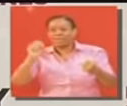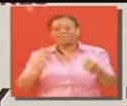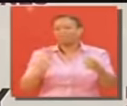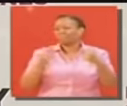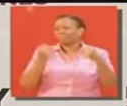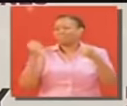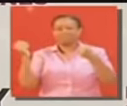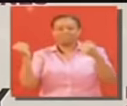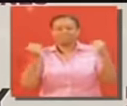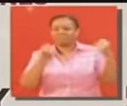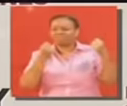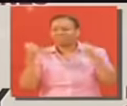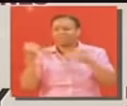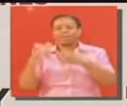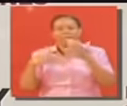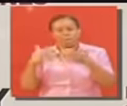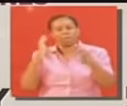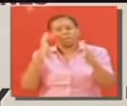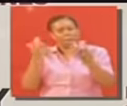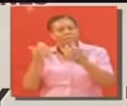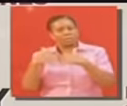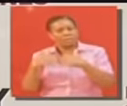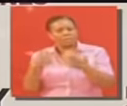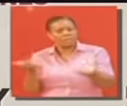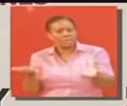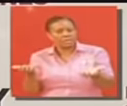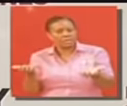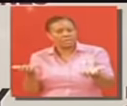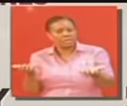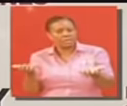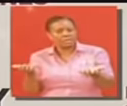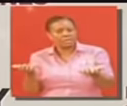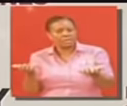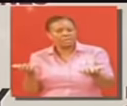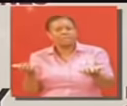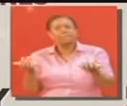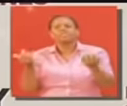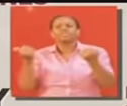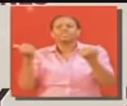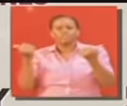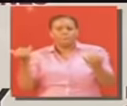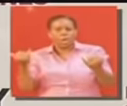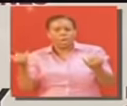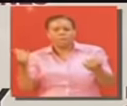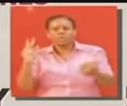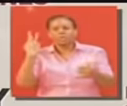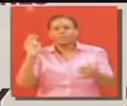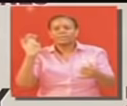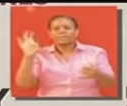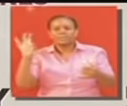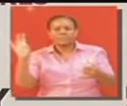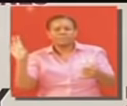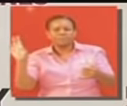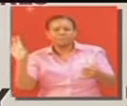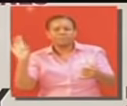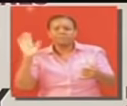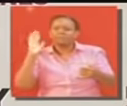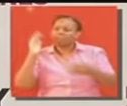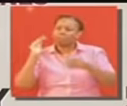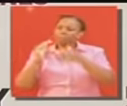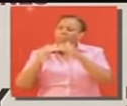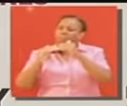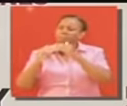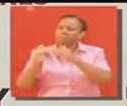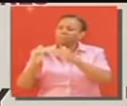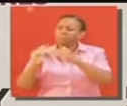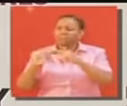day. And we are comfortable with that load. And if the population continues to wear masks,